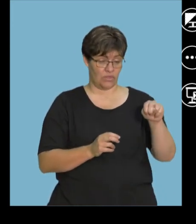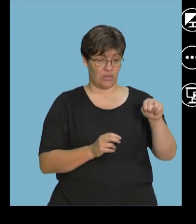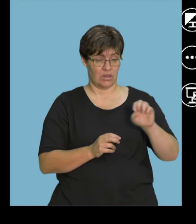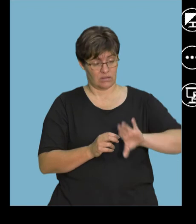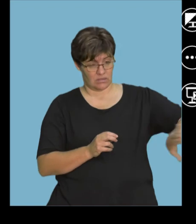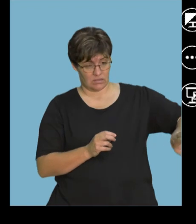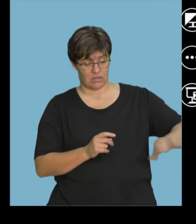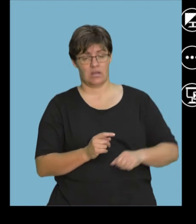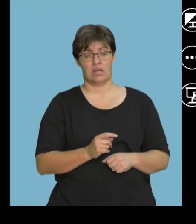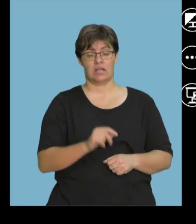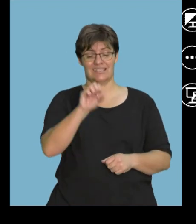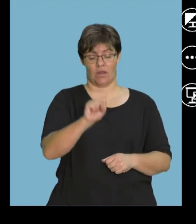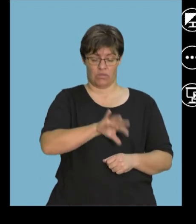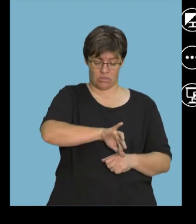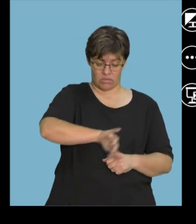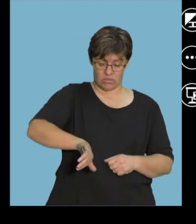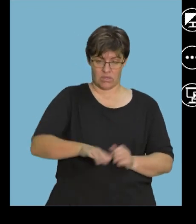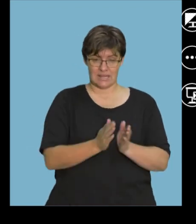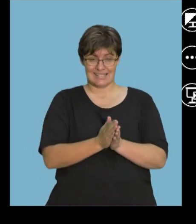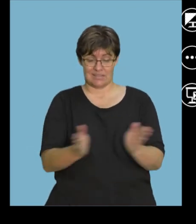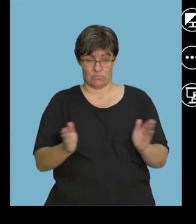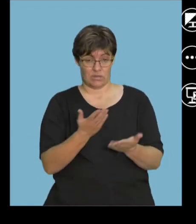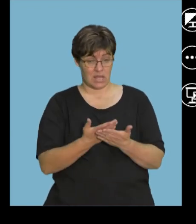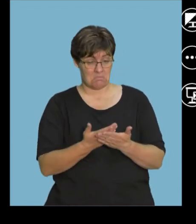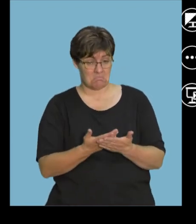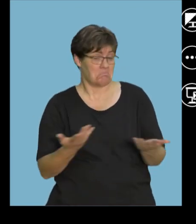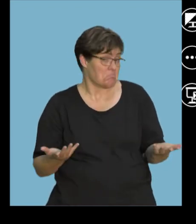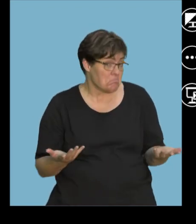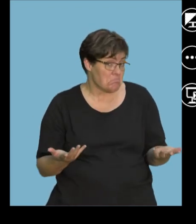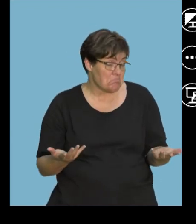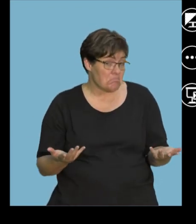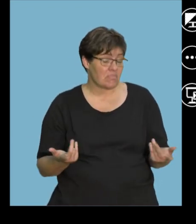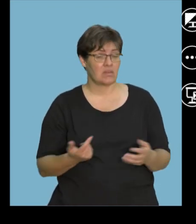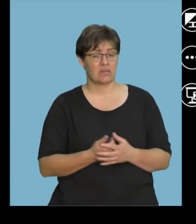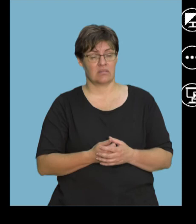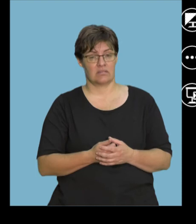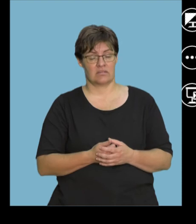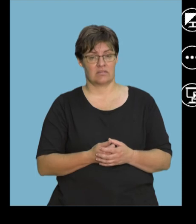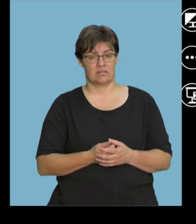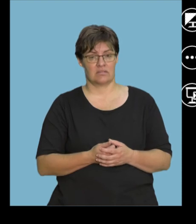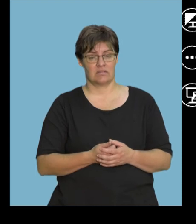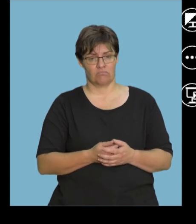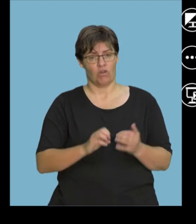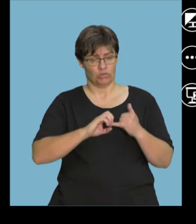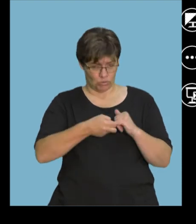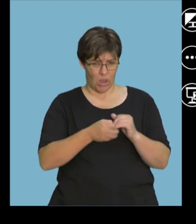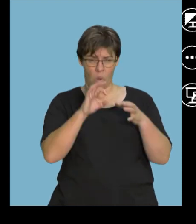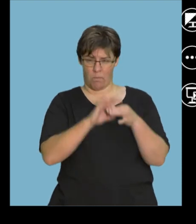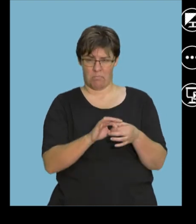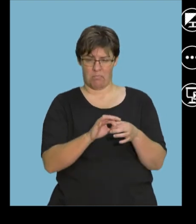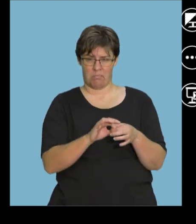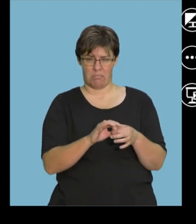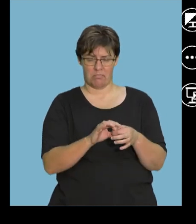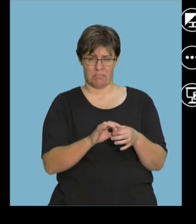poles, north standalone, while we have got the south on the other end? That's the big question. So this is, you